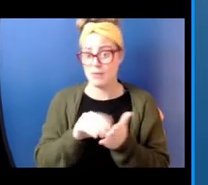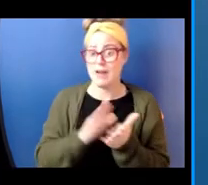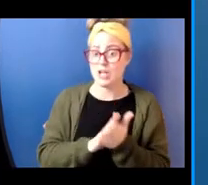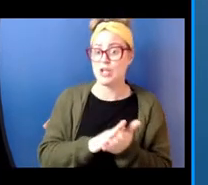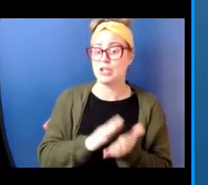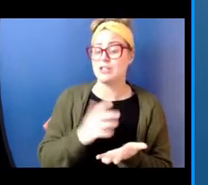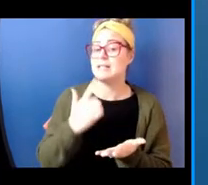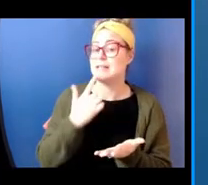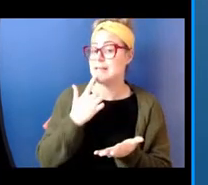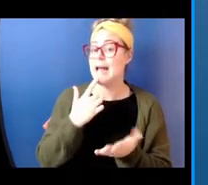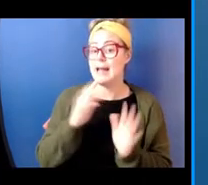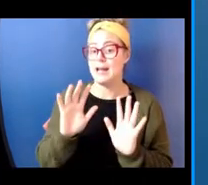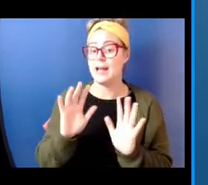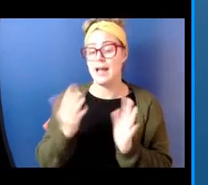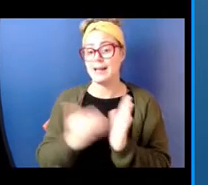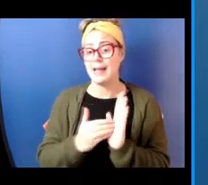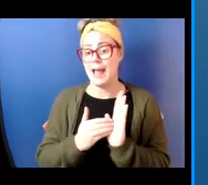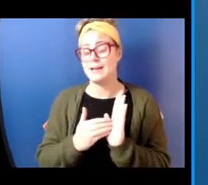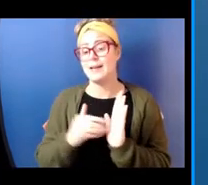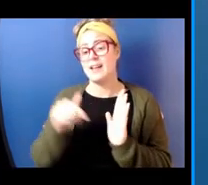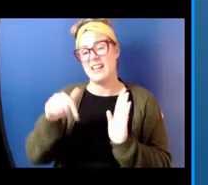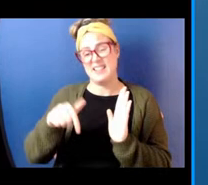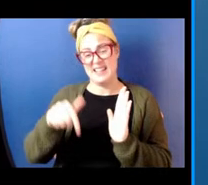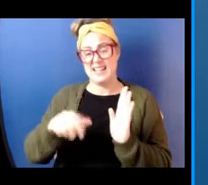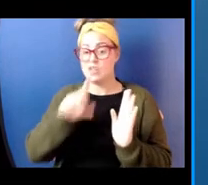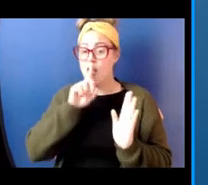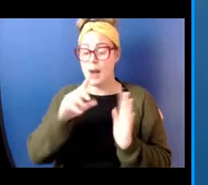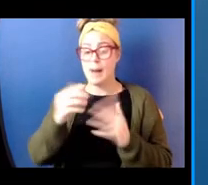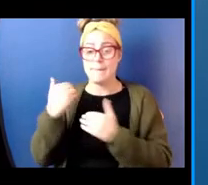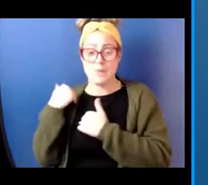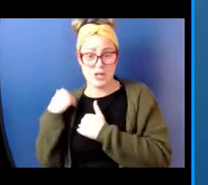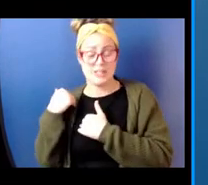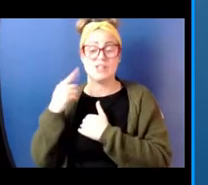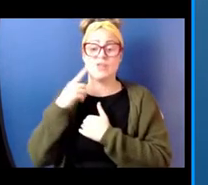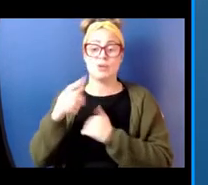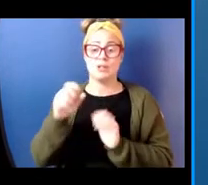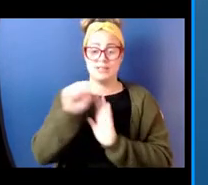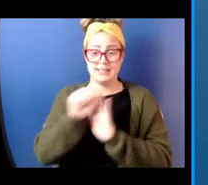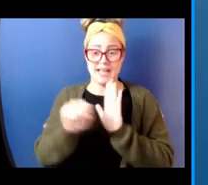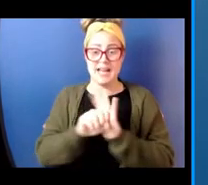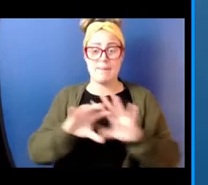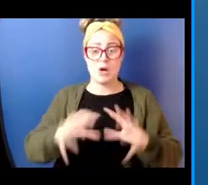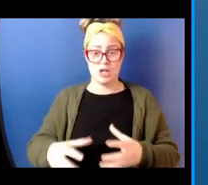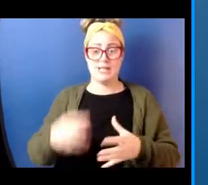these are burdens to State parties that cost us money and time